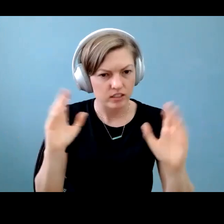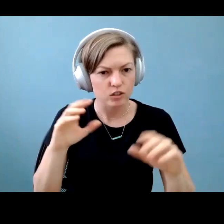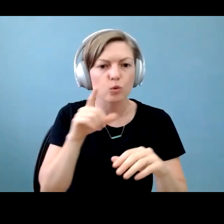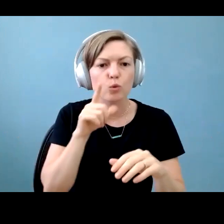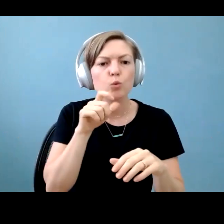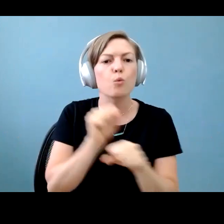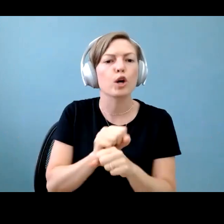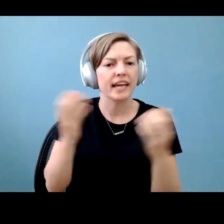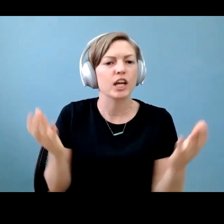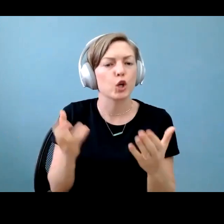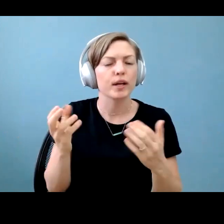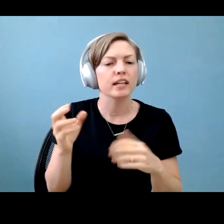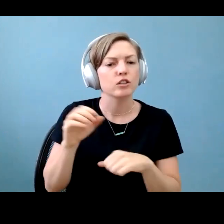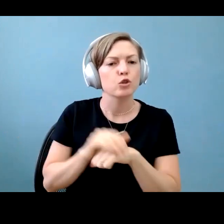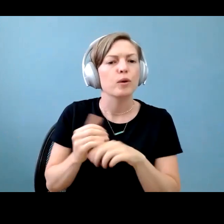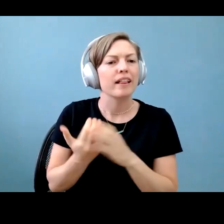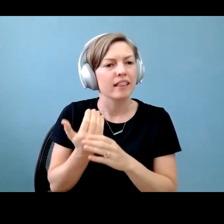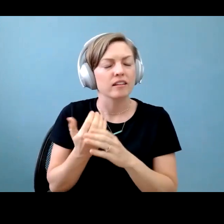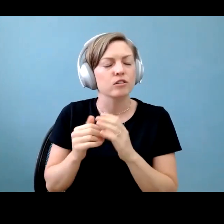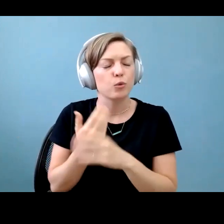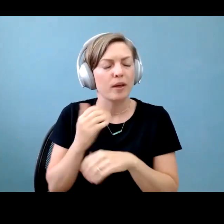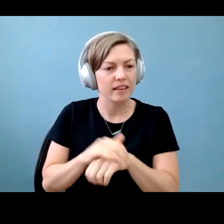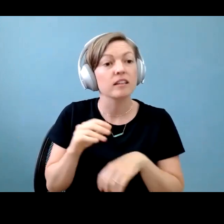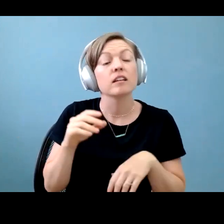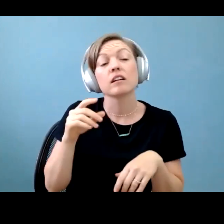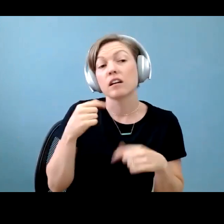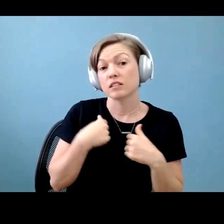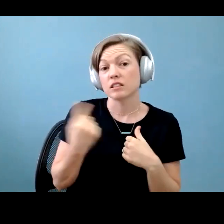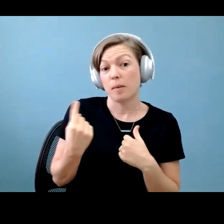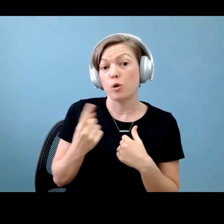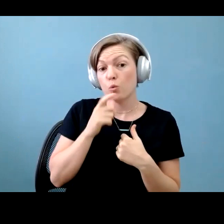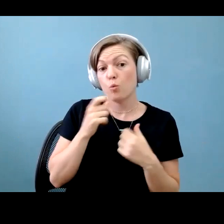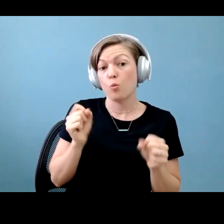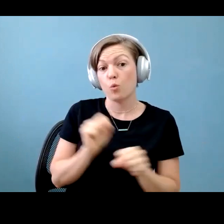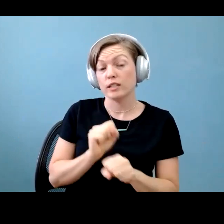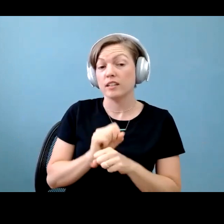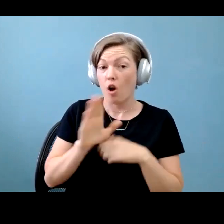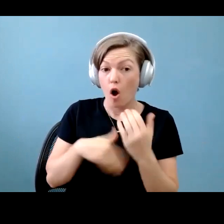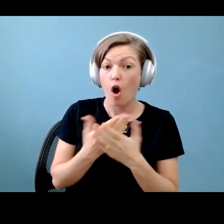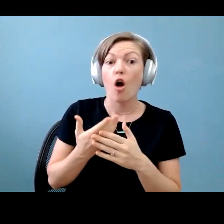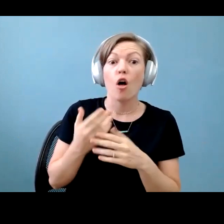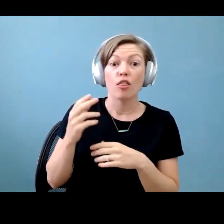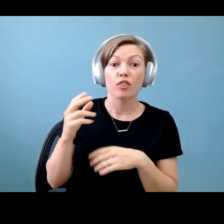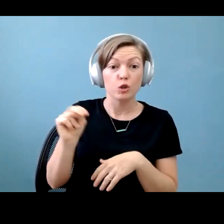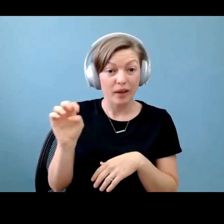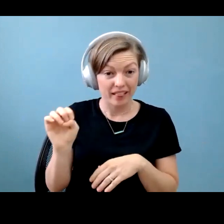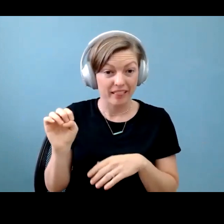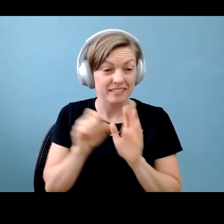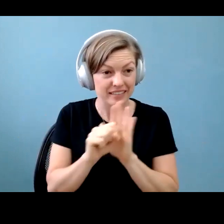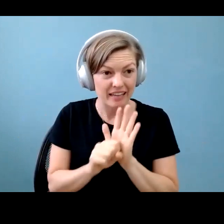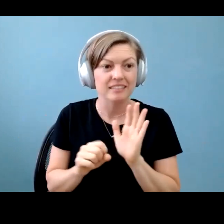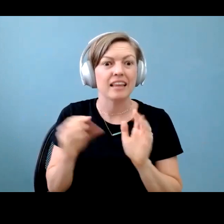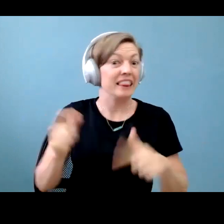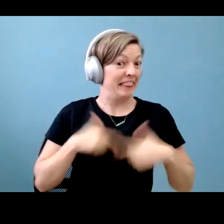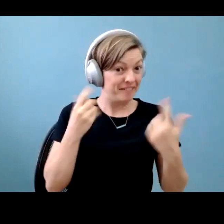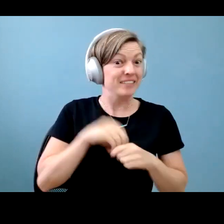England. I think as someone who's worked in all the New England states and lived in all the New England